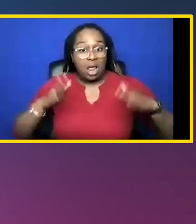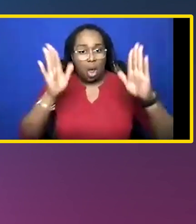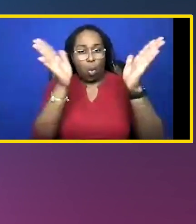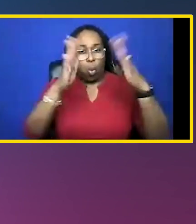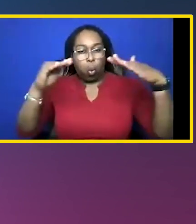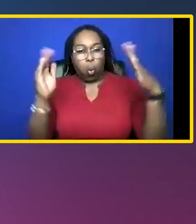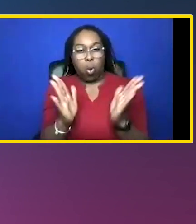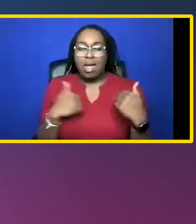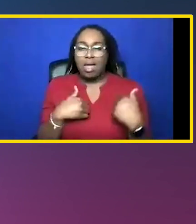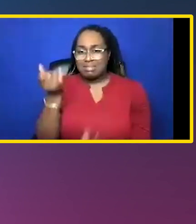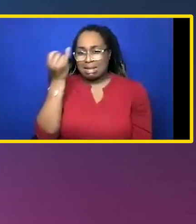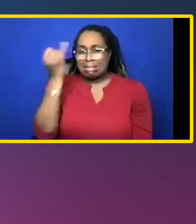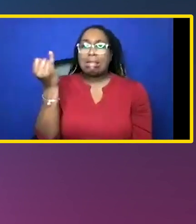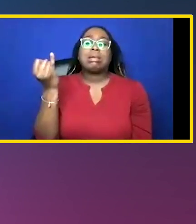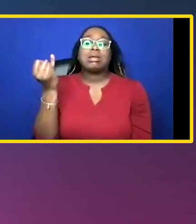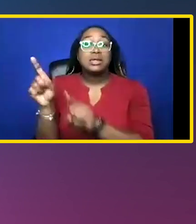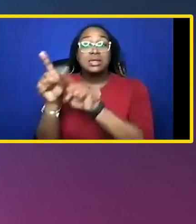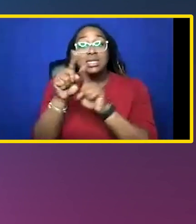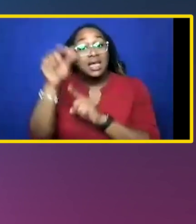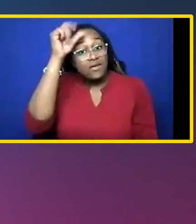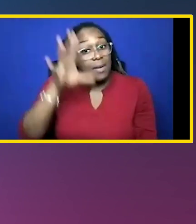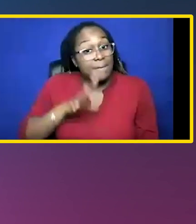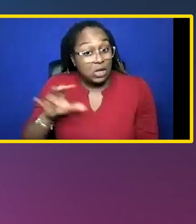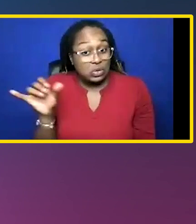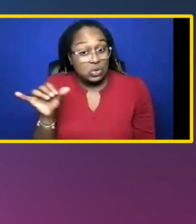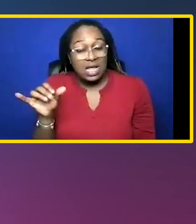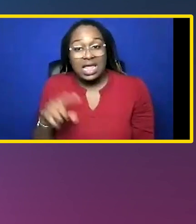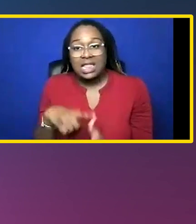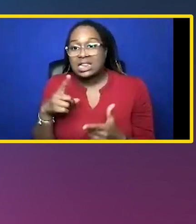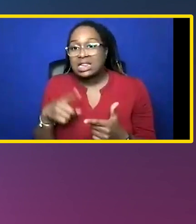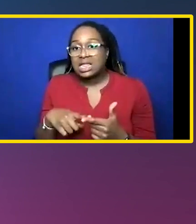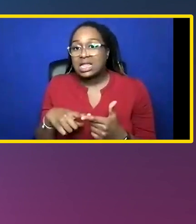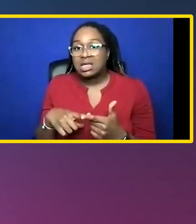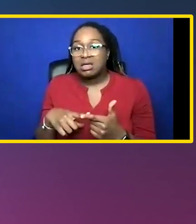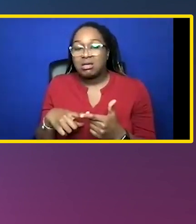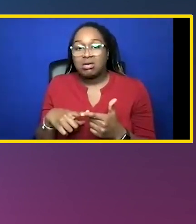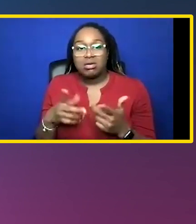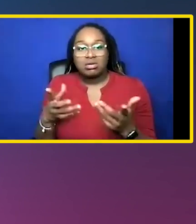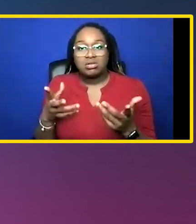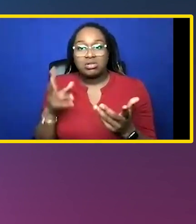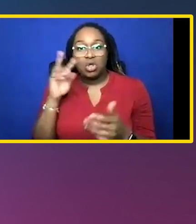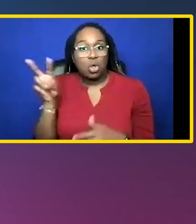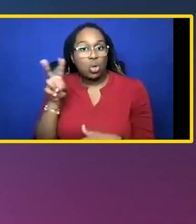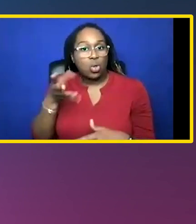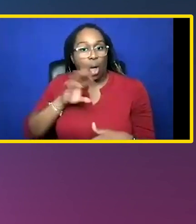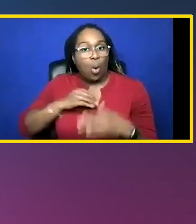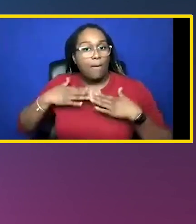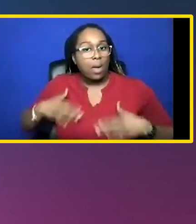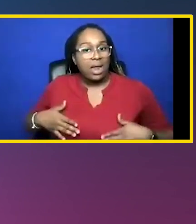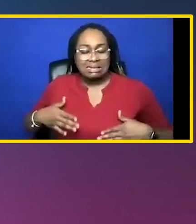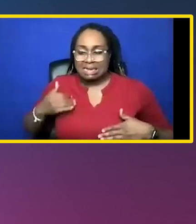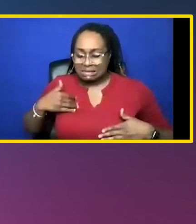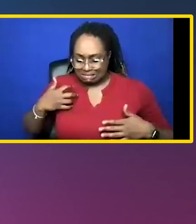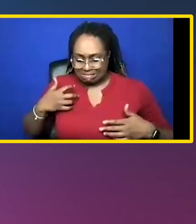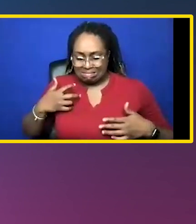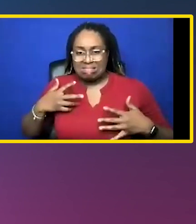that ideal. And it happens the same for men too. And then they get they look at their own body, and then they have problems